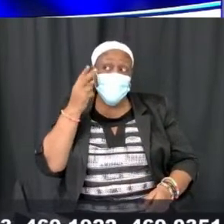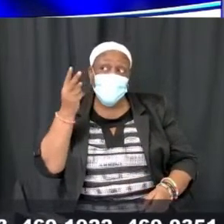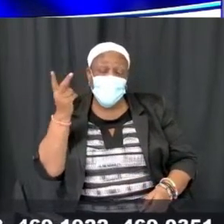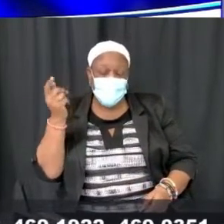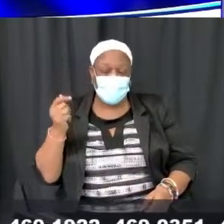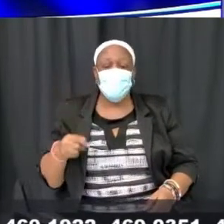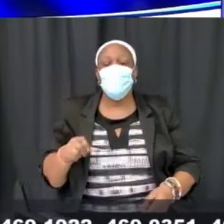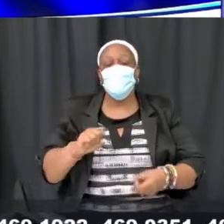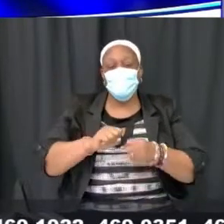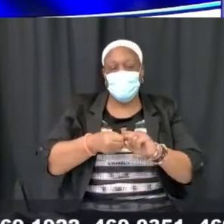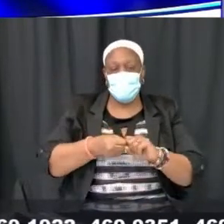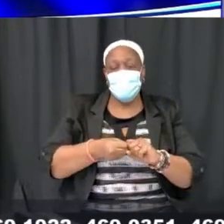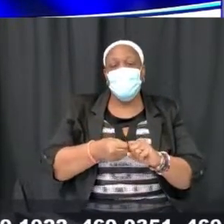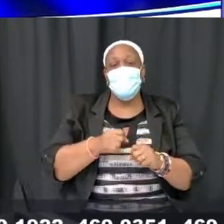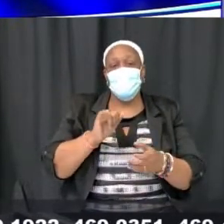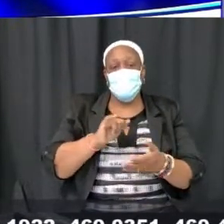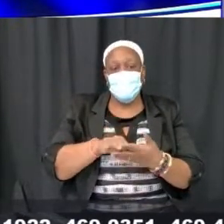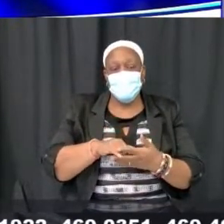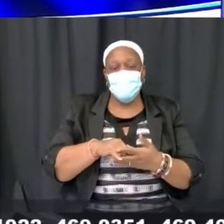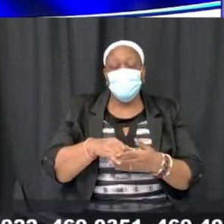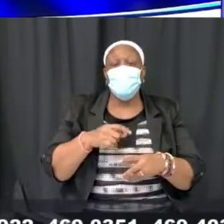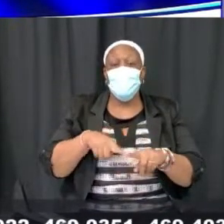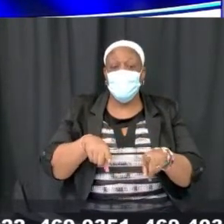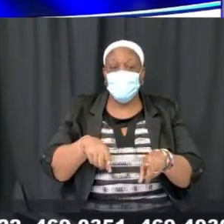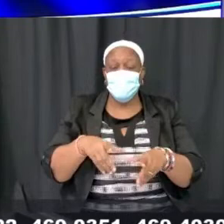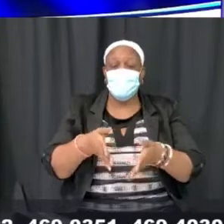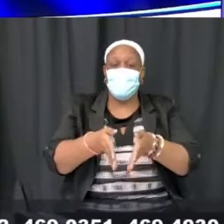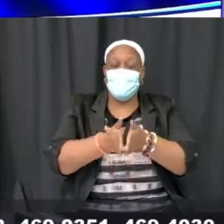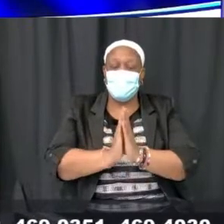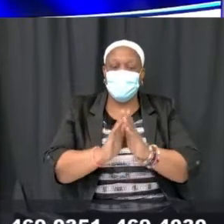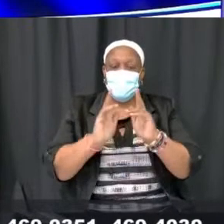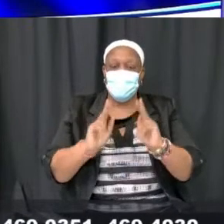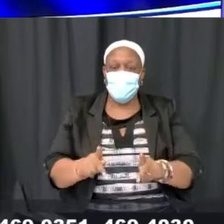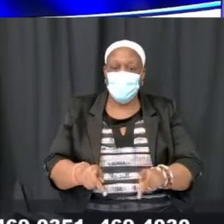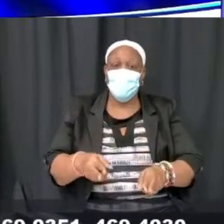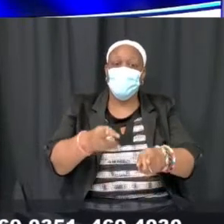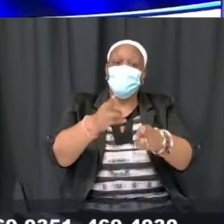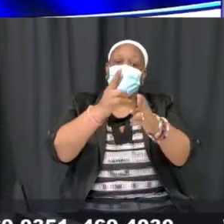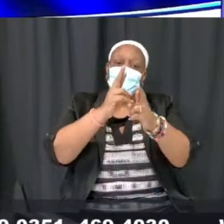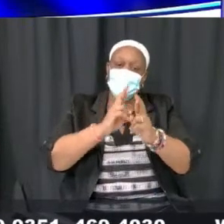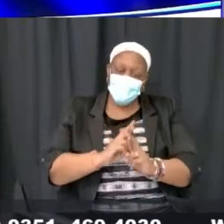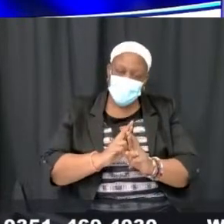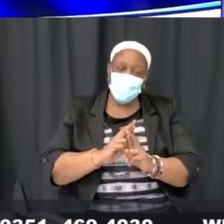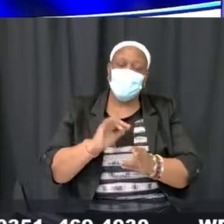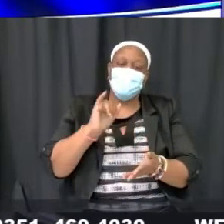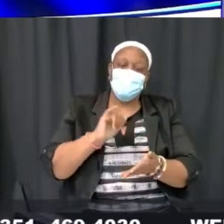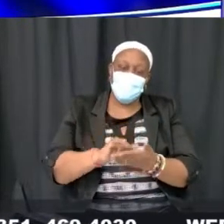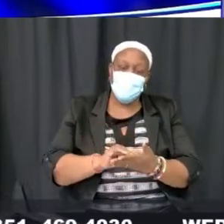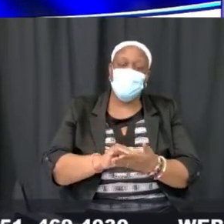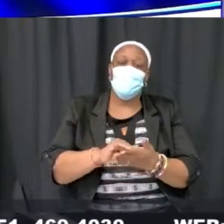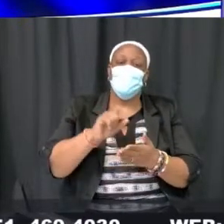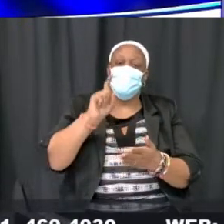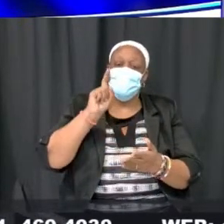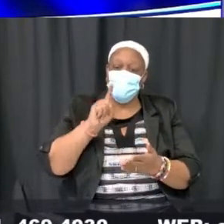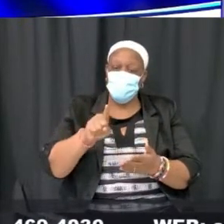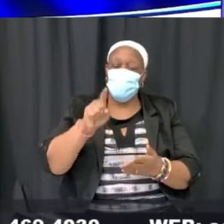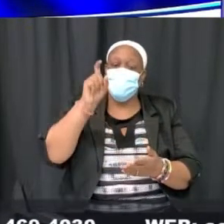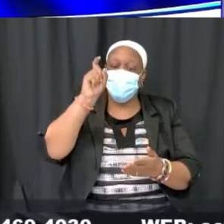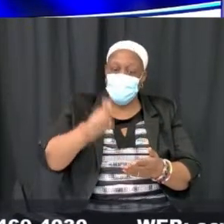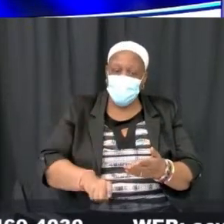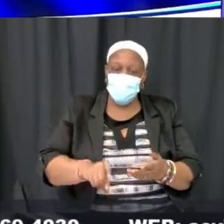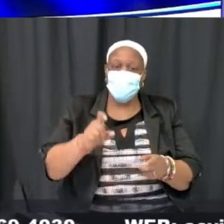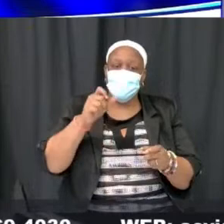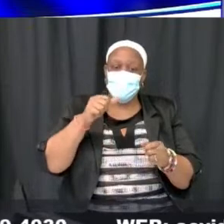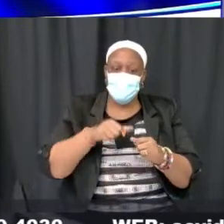responsibility to respect the terms of your quarantine and respect other person's health. If you are